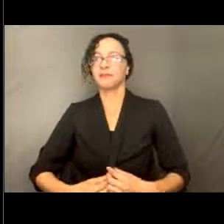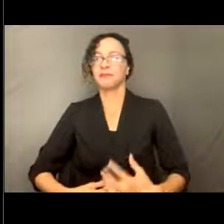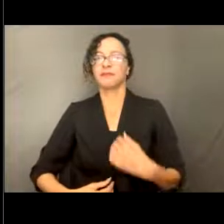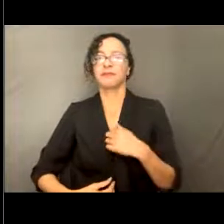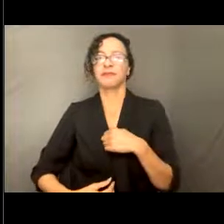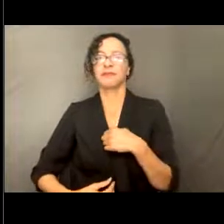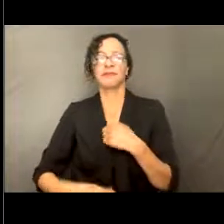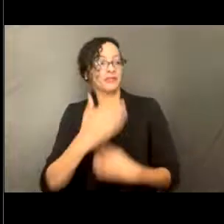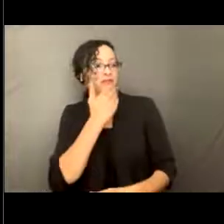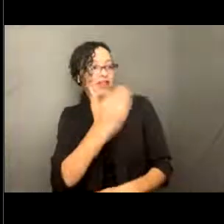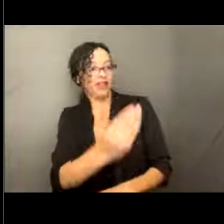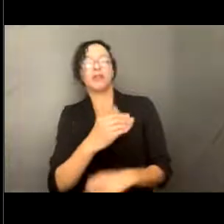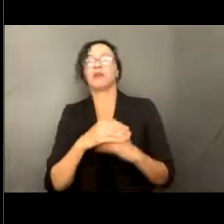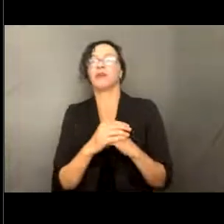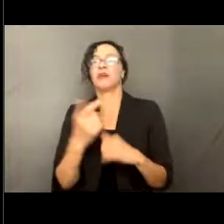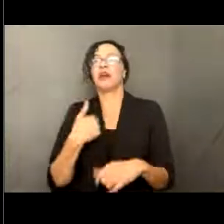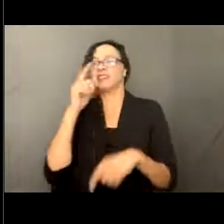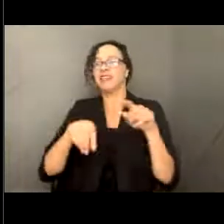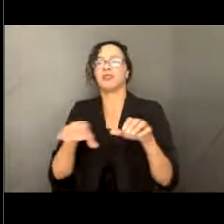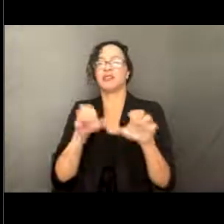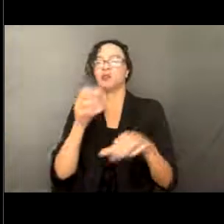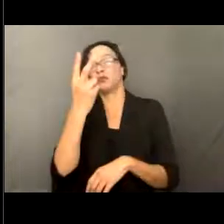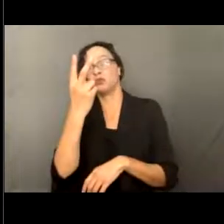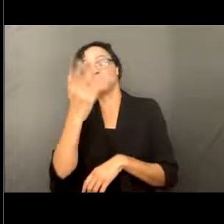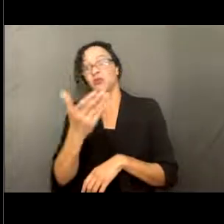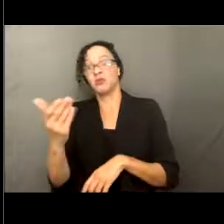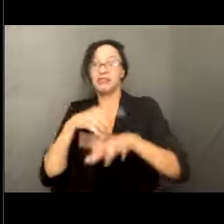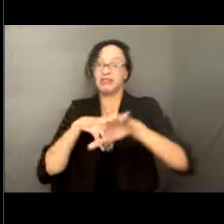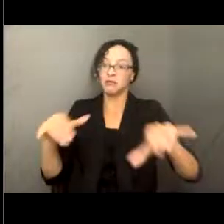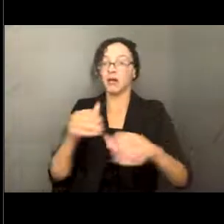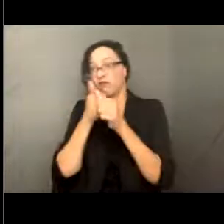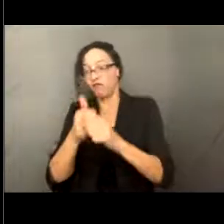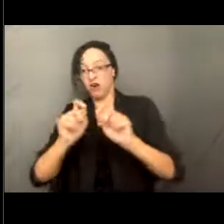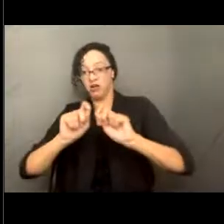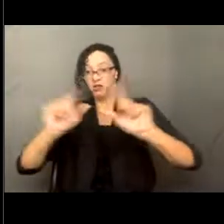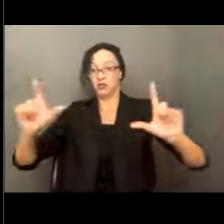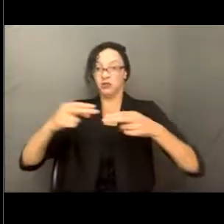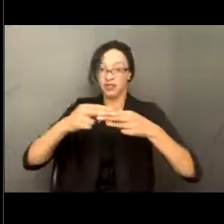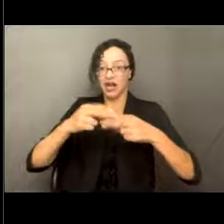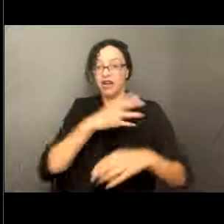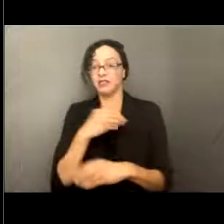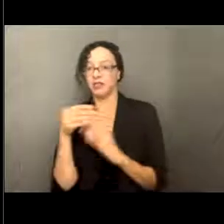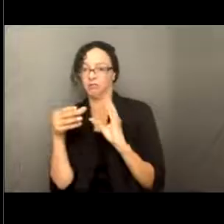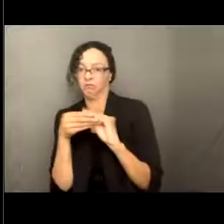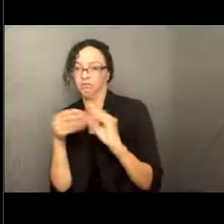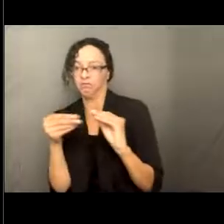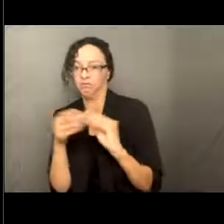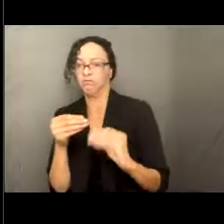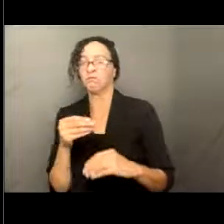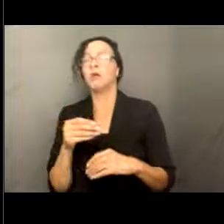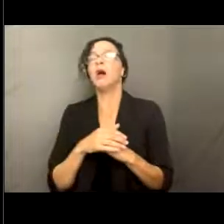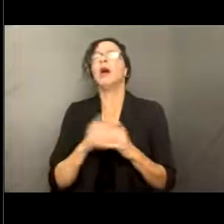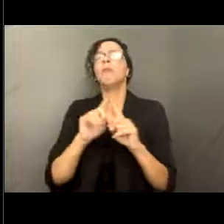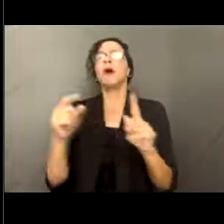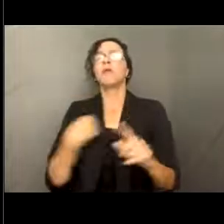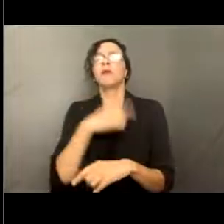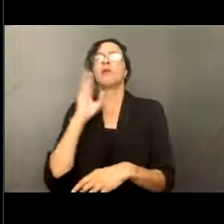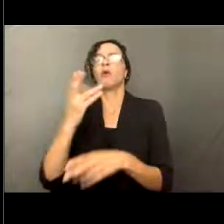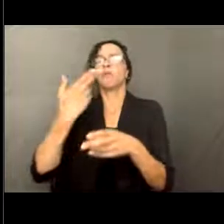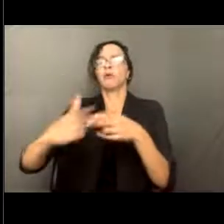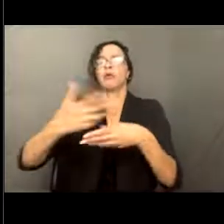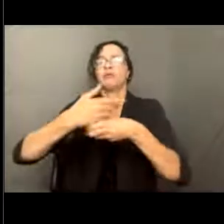So thank you. I can't do two things at once and follow the slides and do my little spiel here, but we're going to just give you a brief overview of SBCAG and Santa